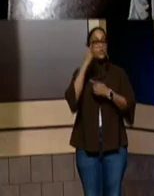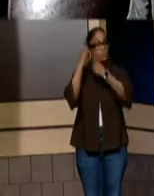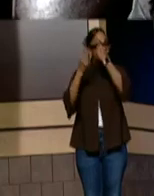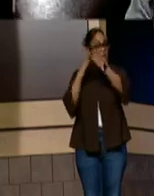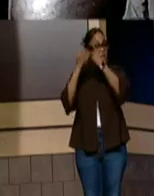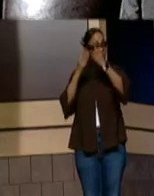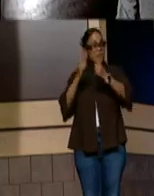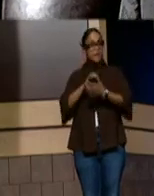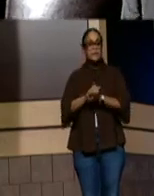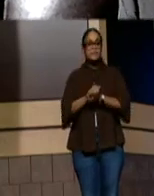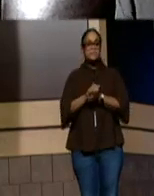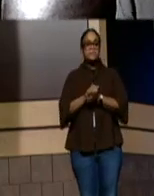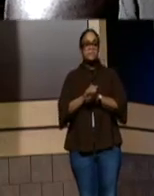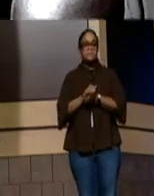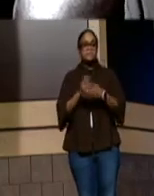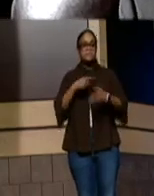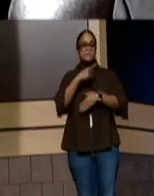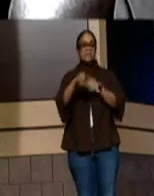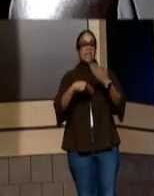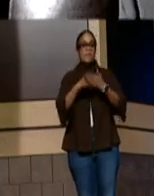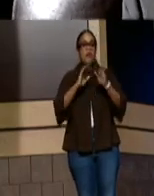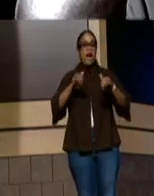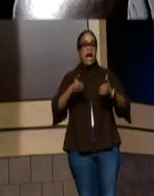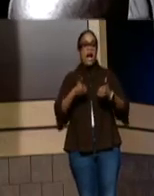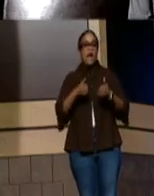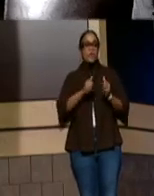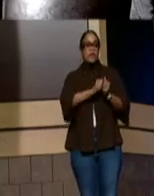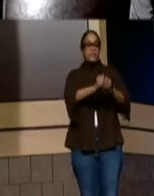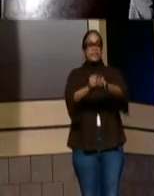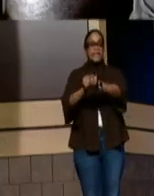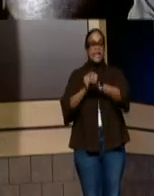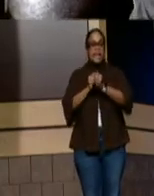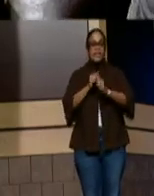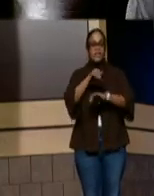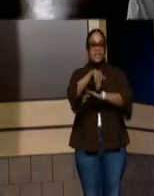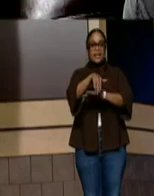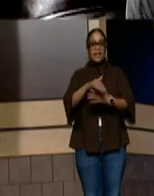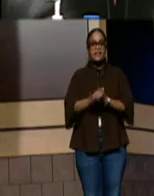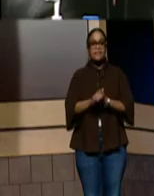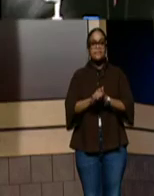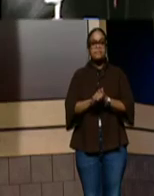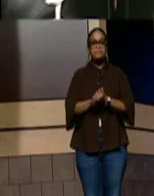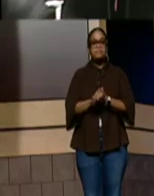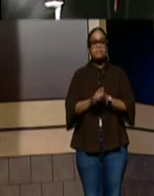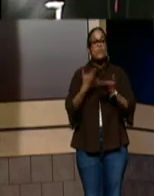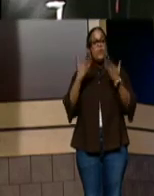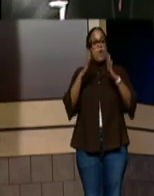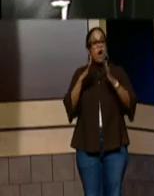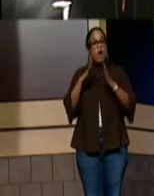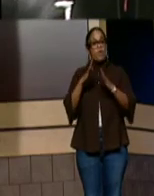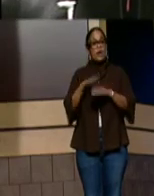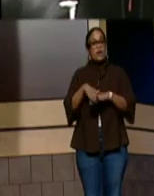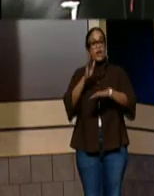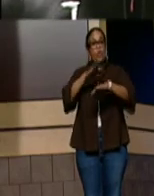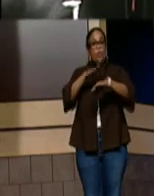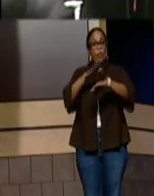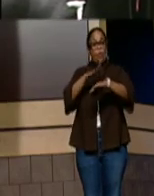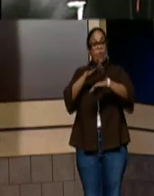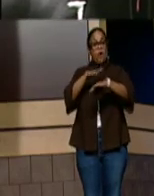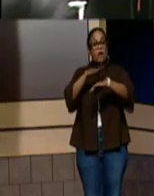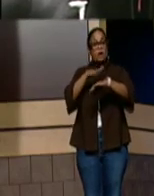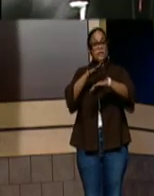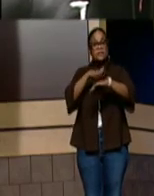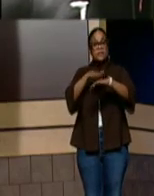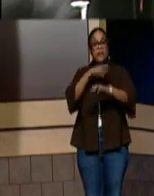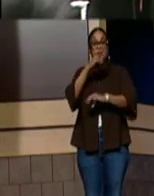in a little while. But what do you think about how we've come together tonight? We were already forewarned. Mm. In the world,